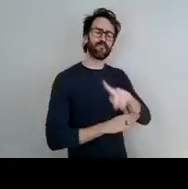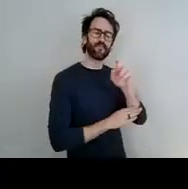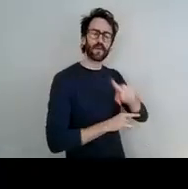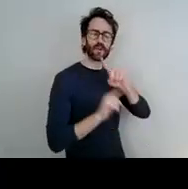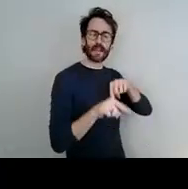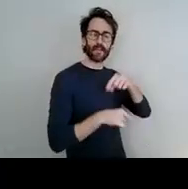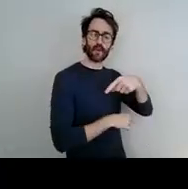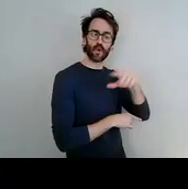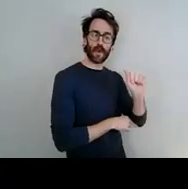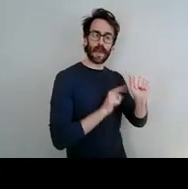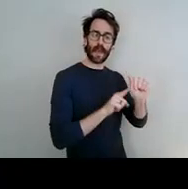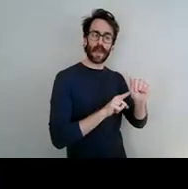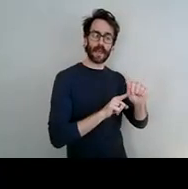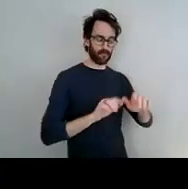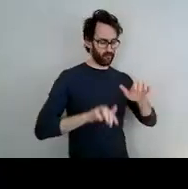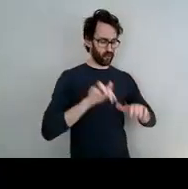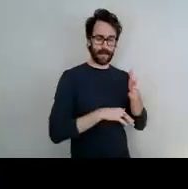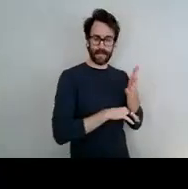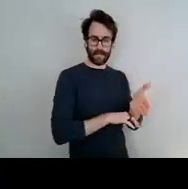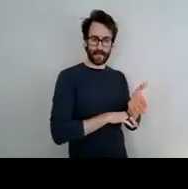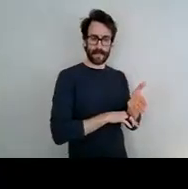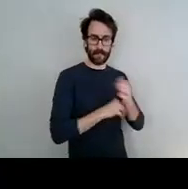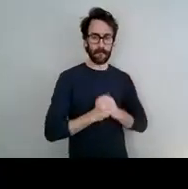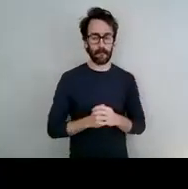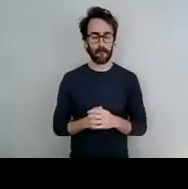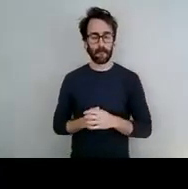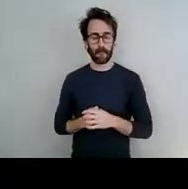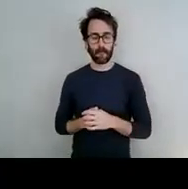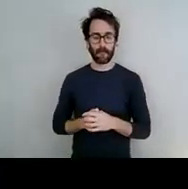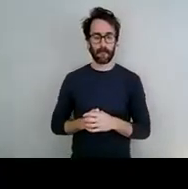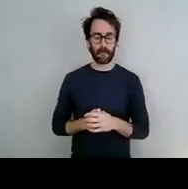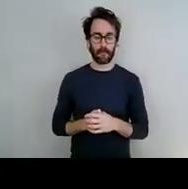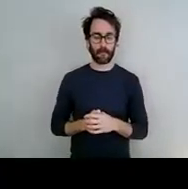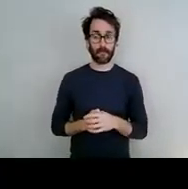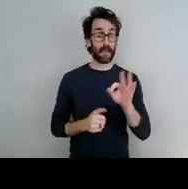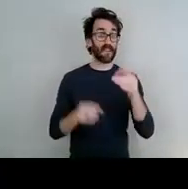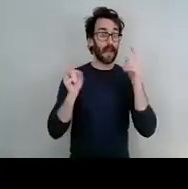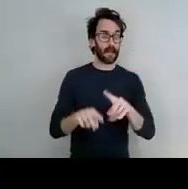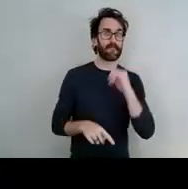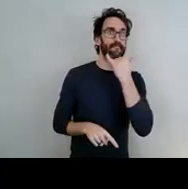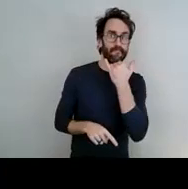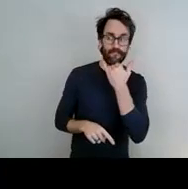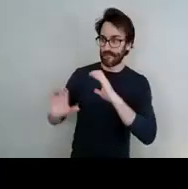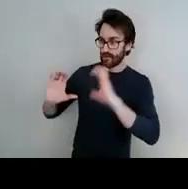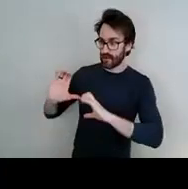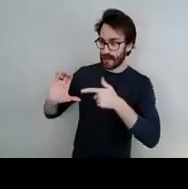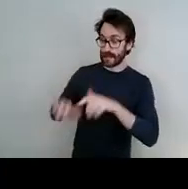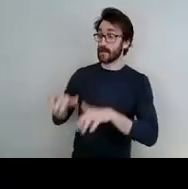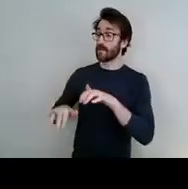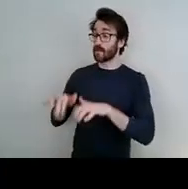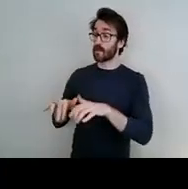questions. So if you can put that in the question and answer box, and if you accidentally put it in the chat, we might remind you just to post it